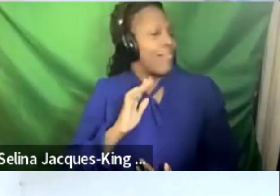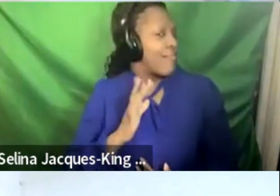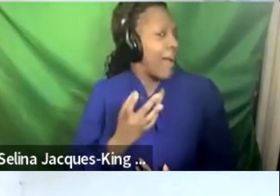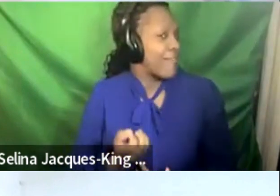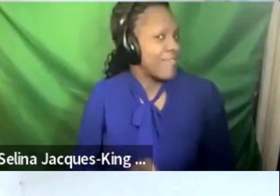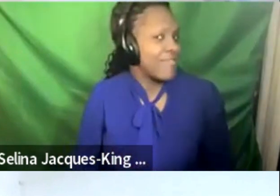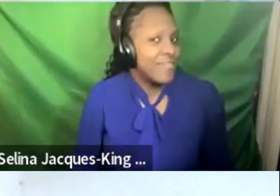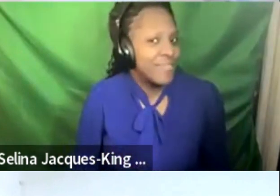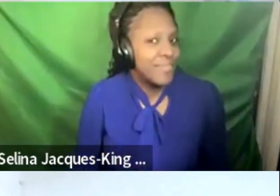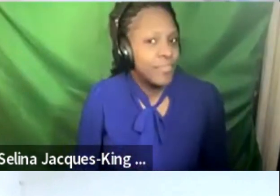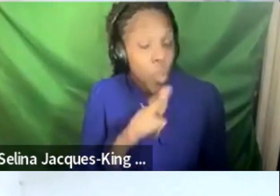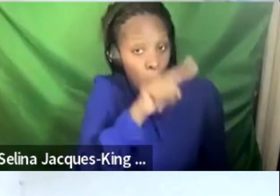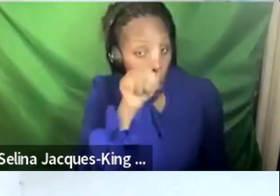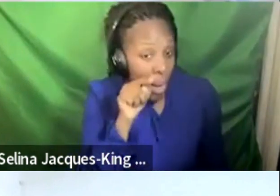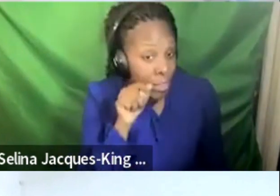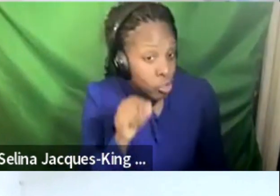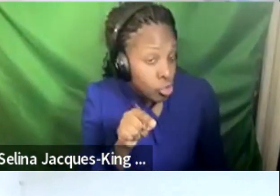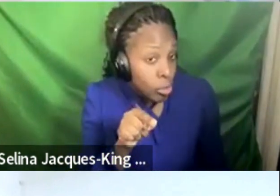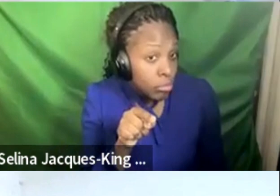I've got you to myself.